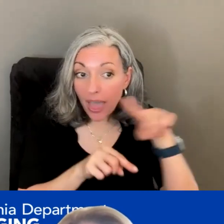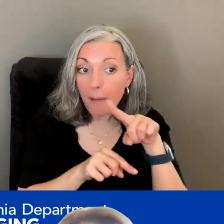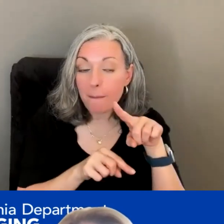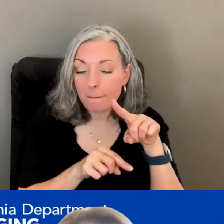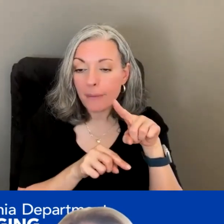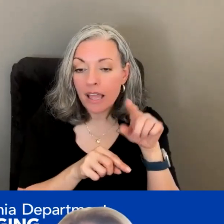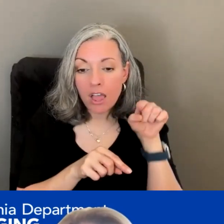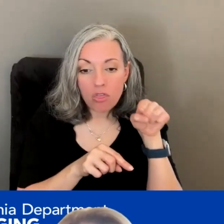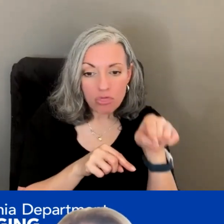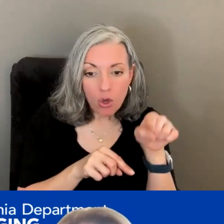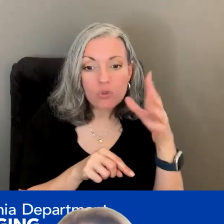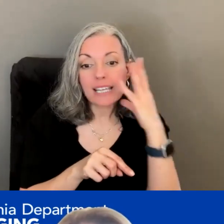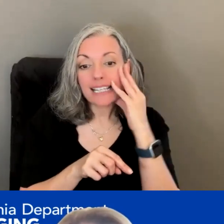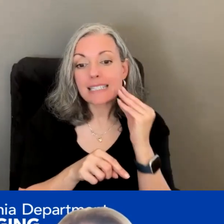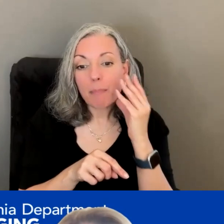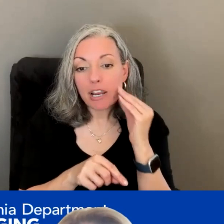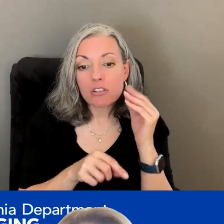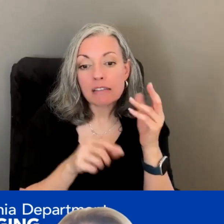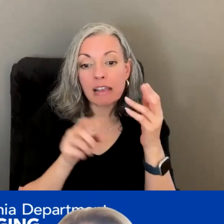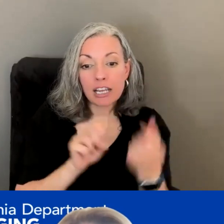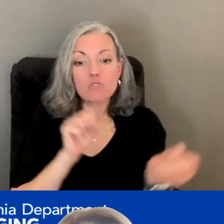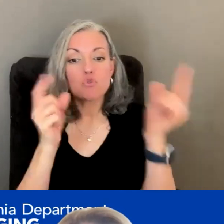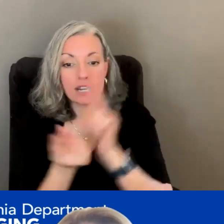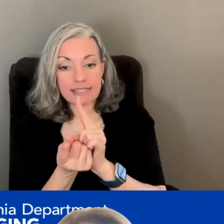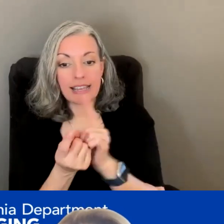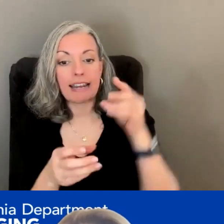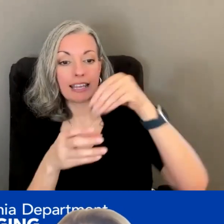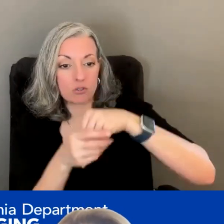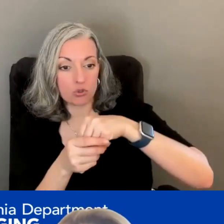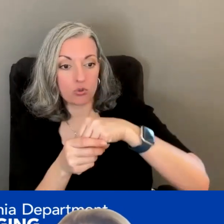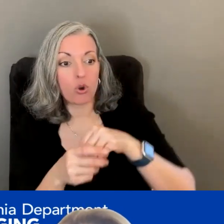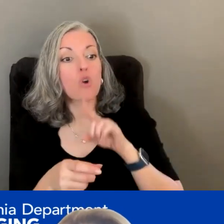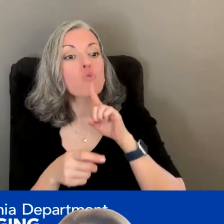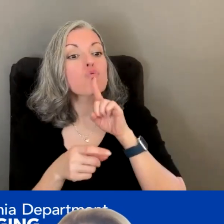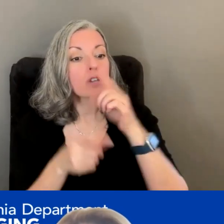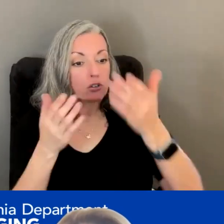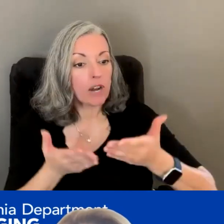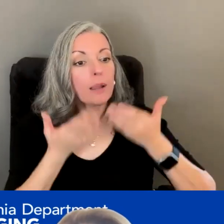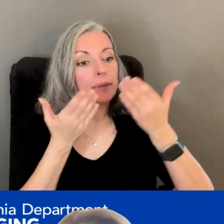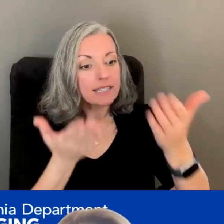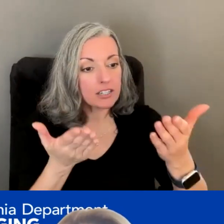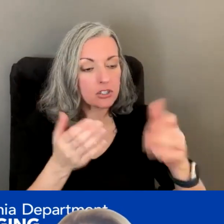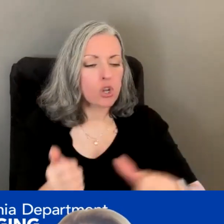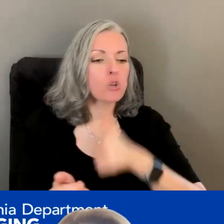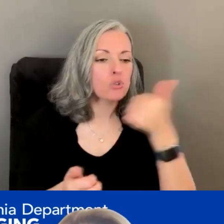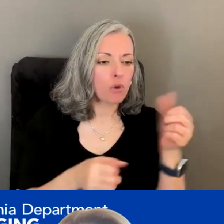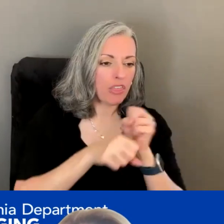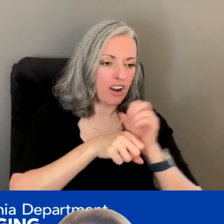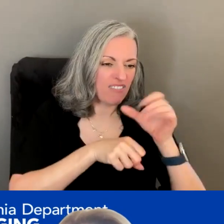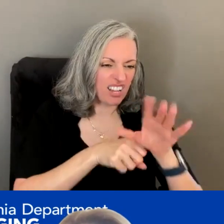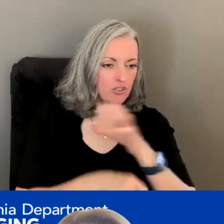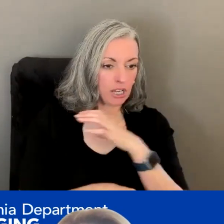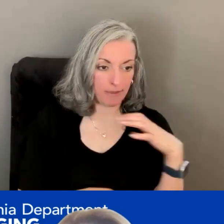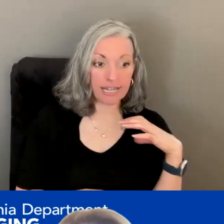take those experiences and translate it into real recommendations to the other advisory committees that